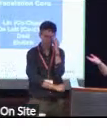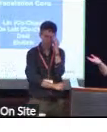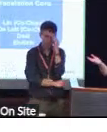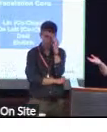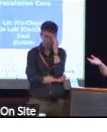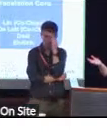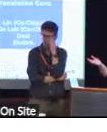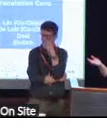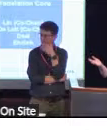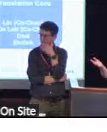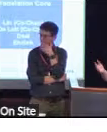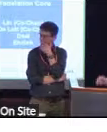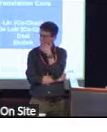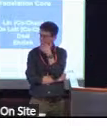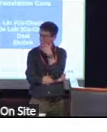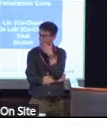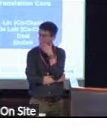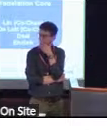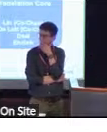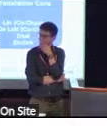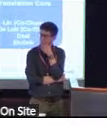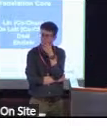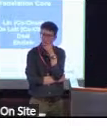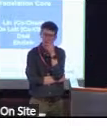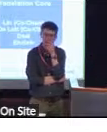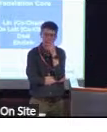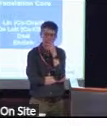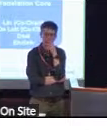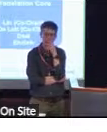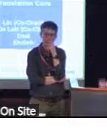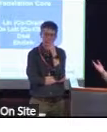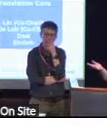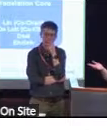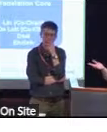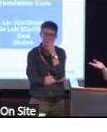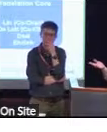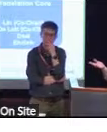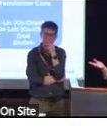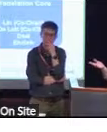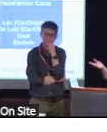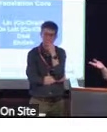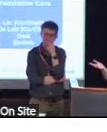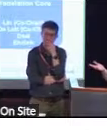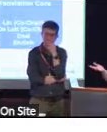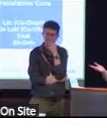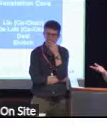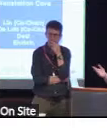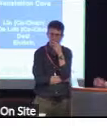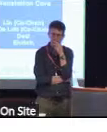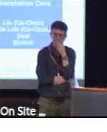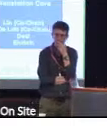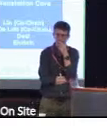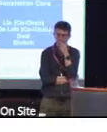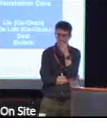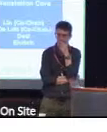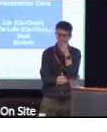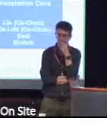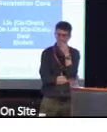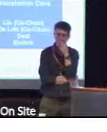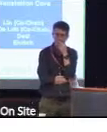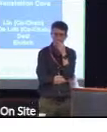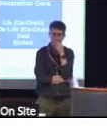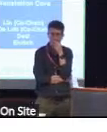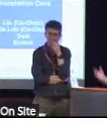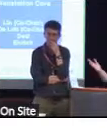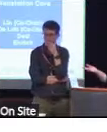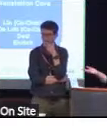Mindy DiMuchowski, who's here. And then we're very happy to be joined by Katie, as well as Justice, who are here today to help us as